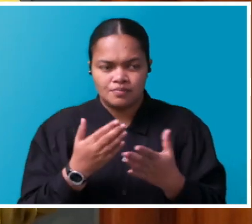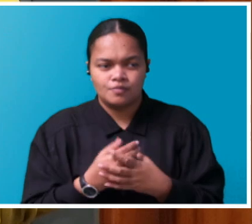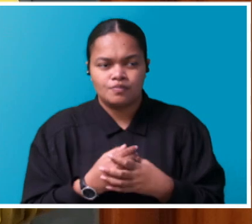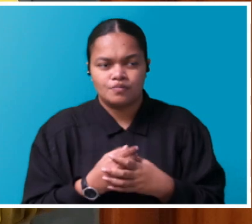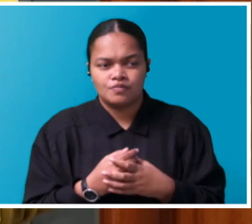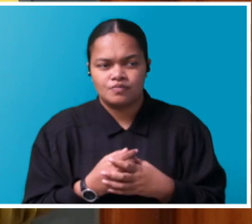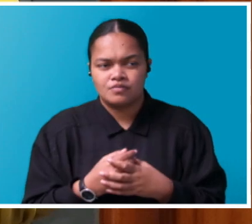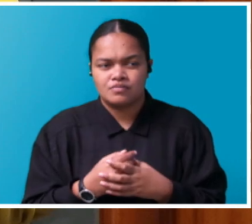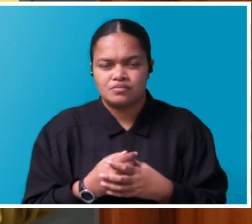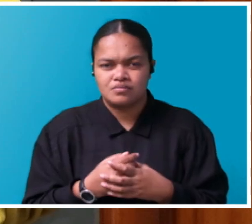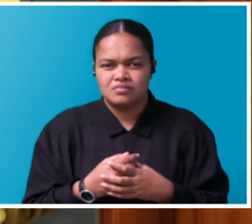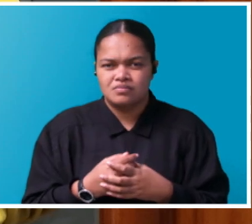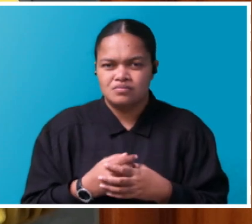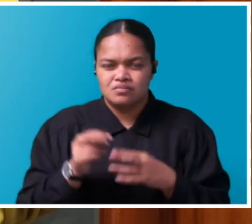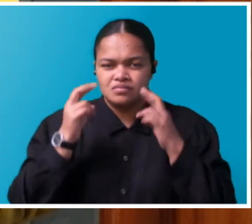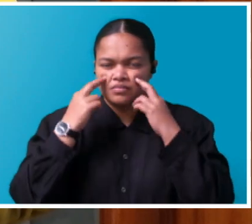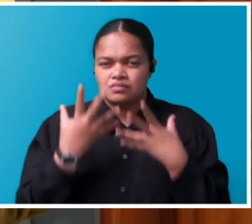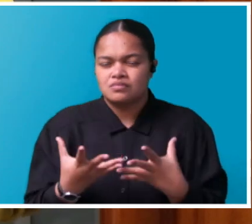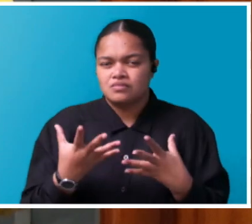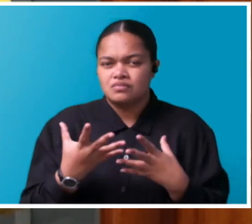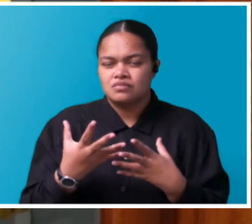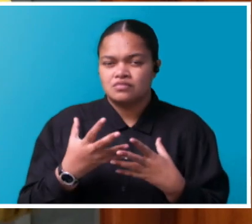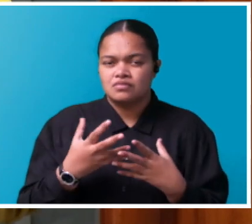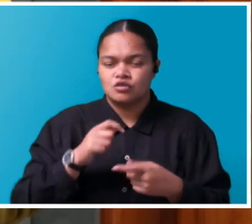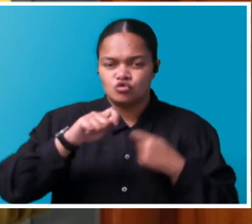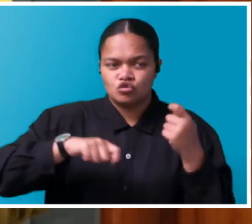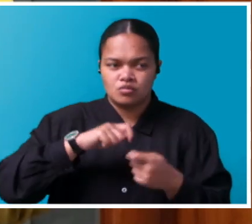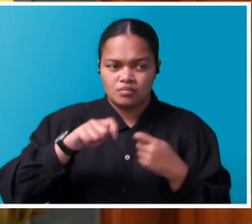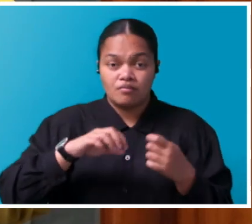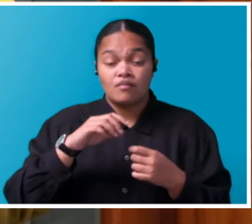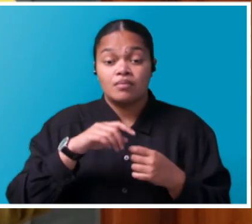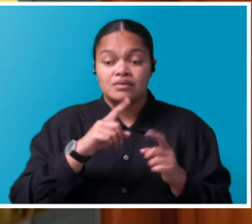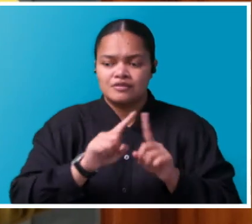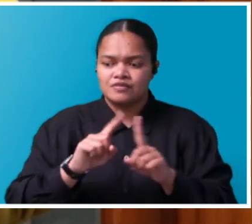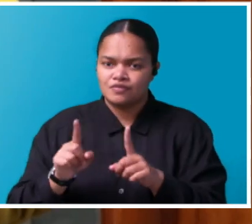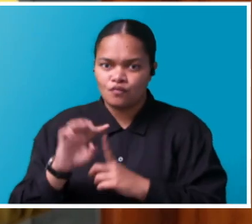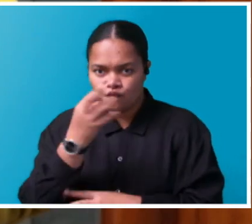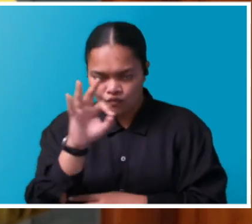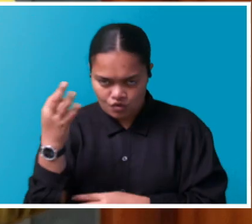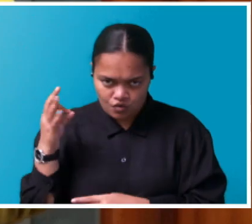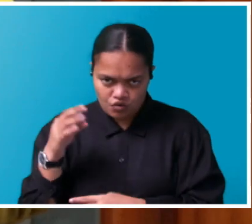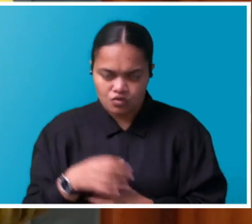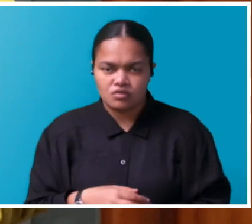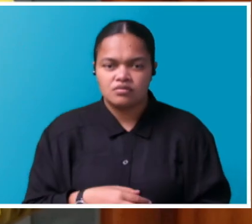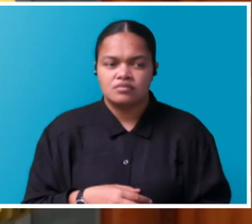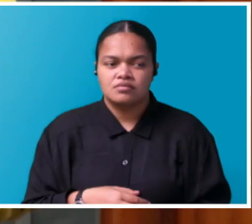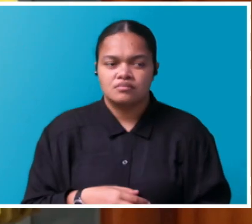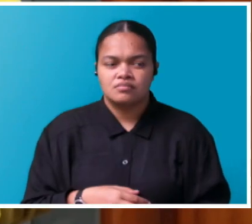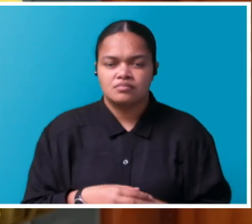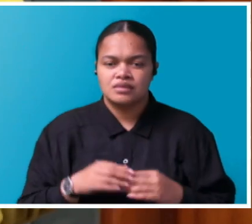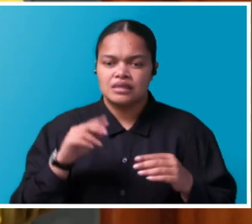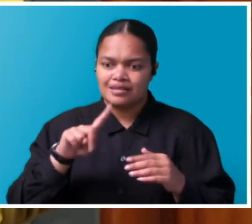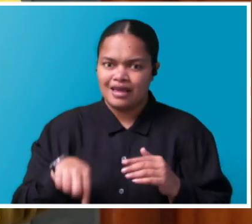which its natural tropical forest and pine and mahogany plantation, which capably meets our timber